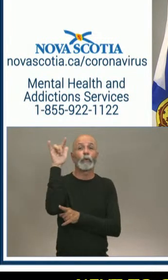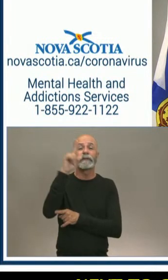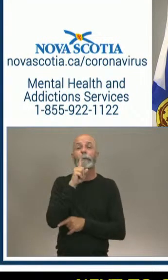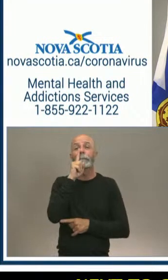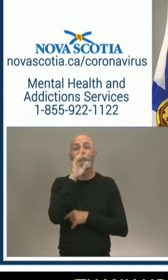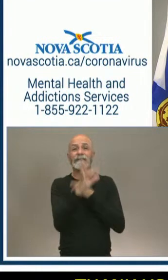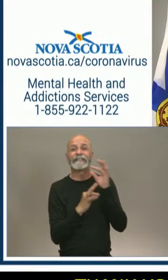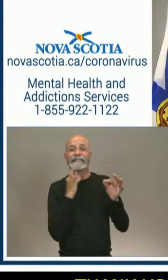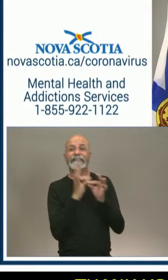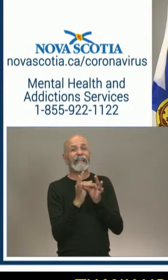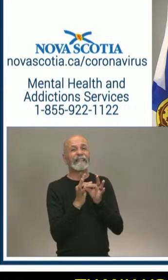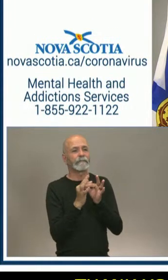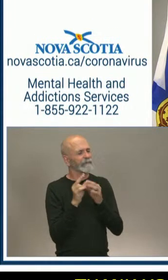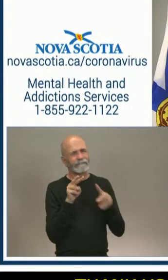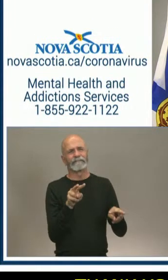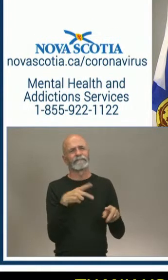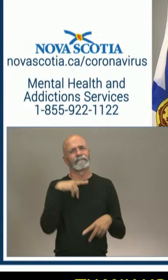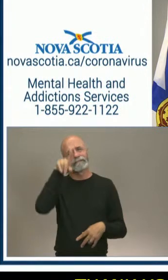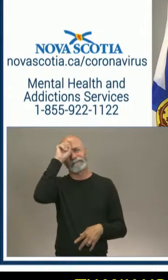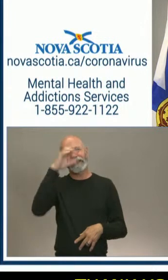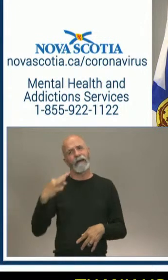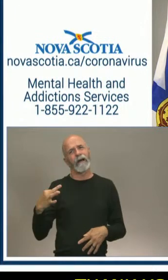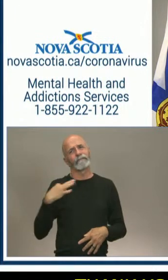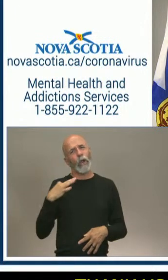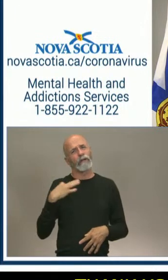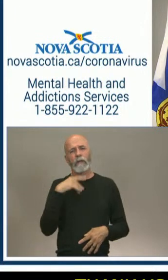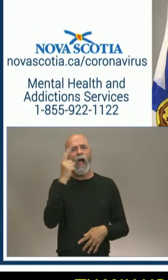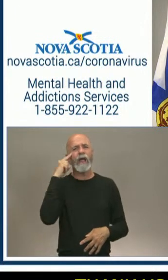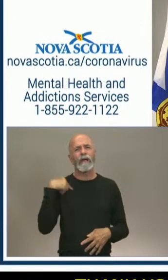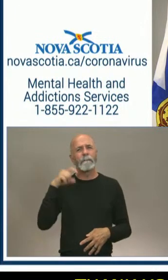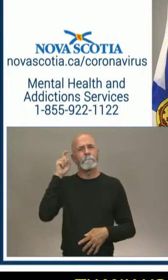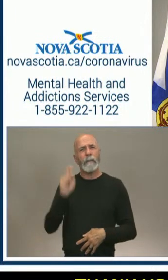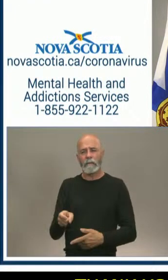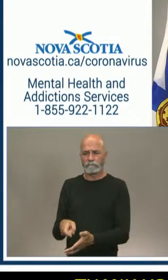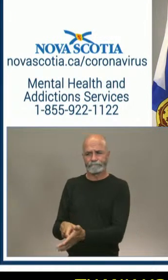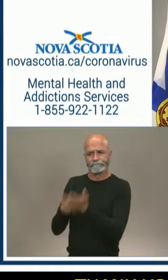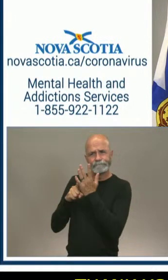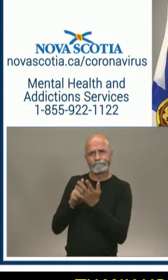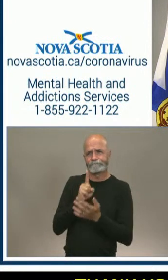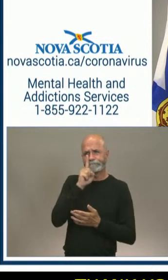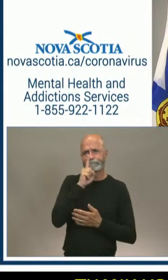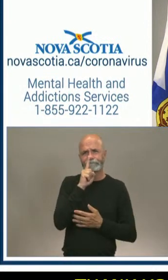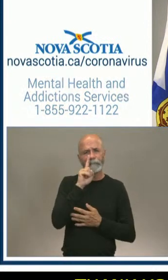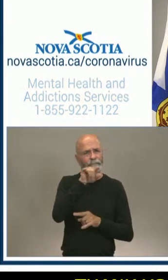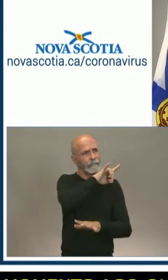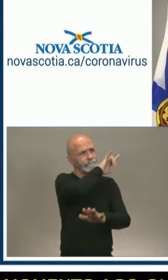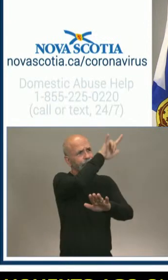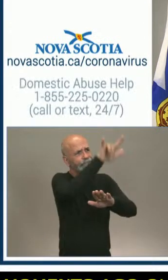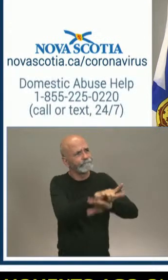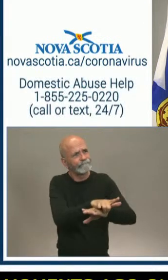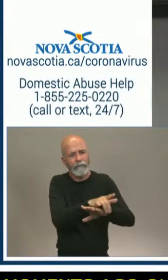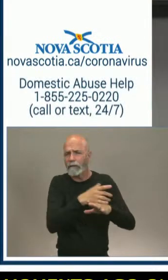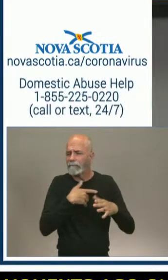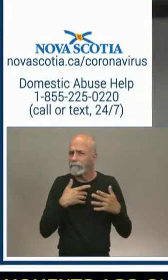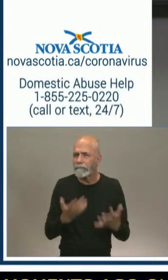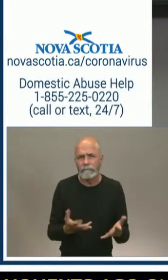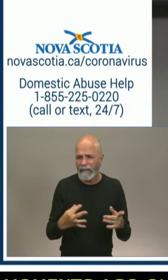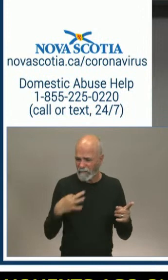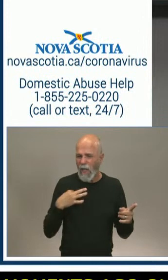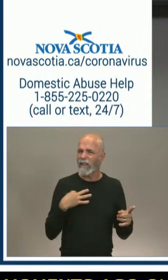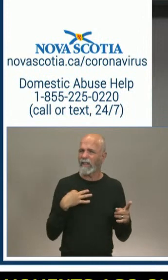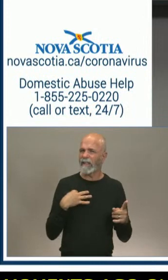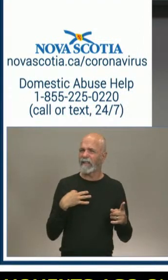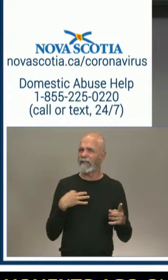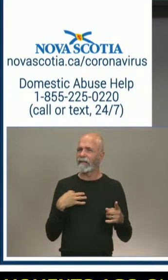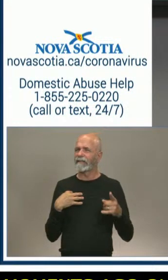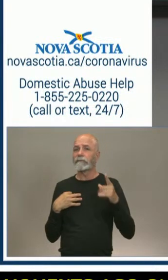is it not going to be mandatory for people to get these COVID tests when they arrive in the province? No, it's not going to be mandatory. It's going to be